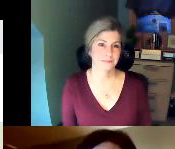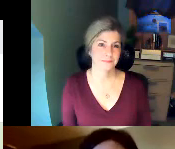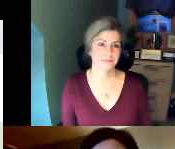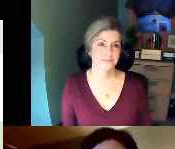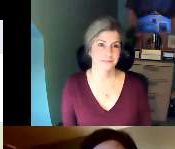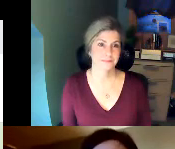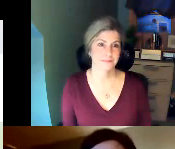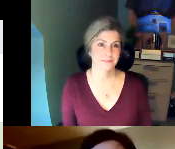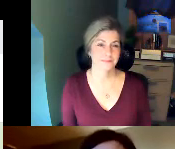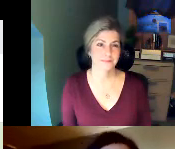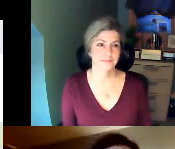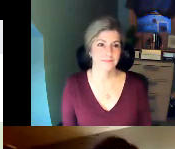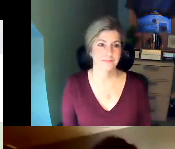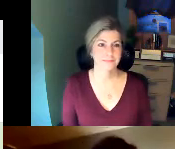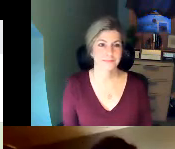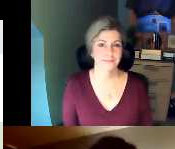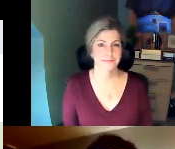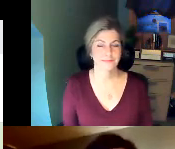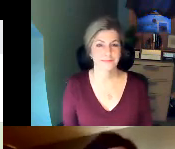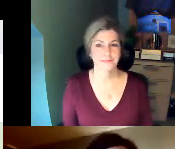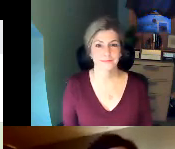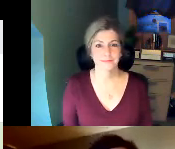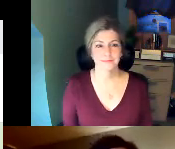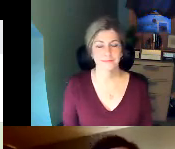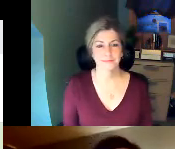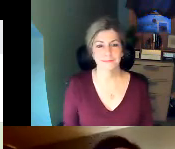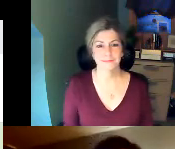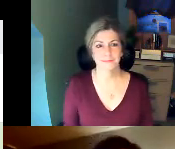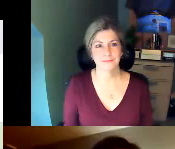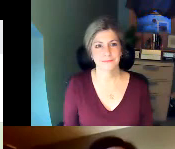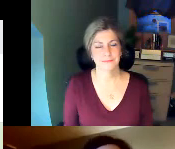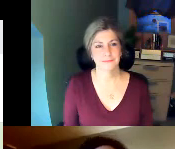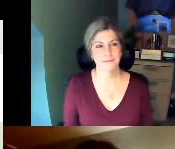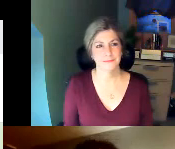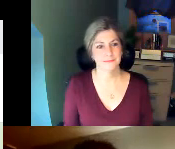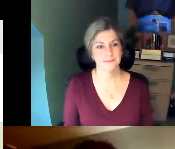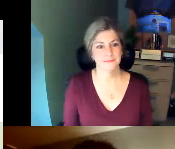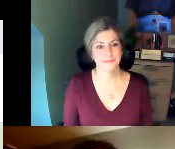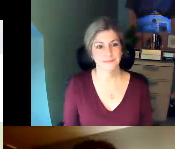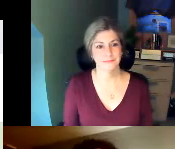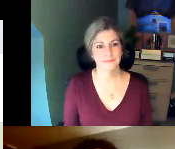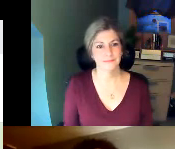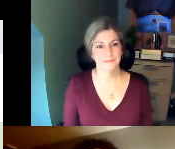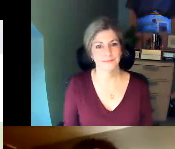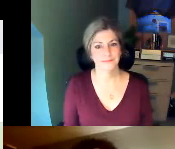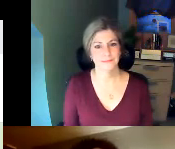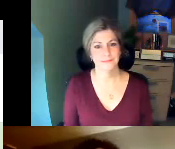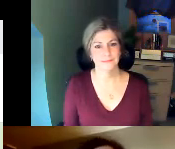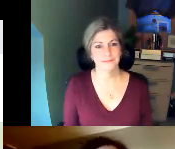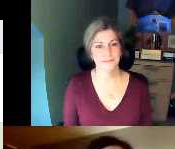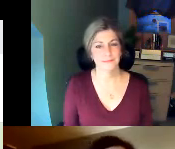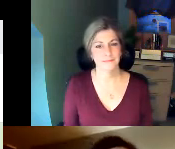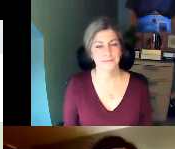smoothly. And with saying that, make sure your kid is a part of it. It is a big deal. There is a lot of stuff that the parent has to fill